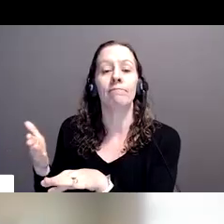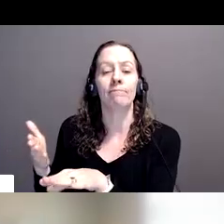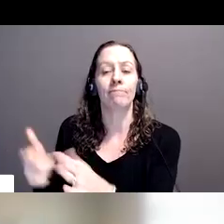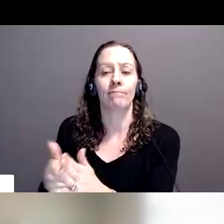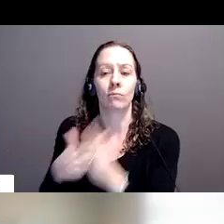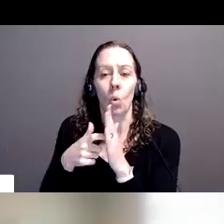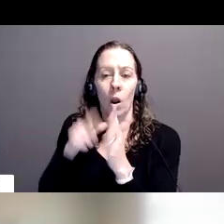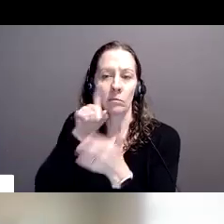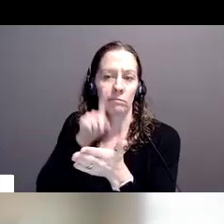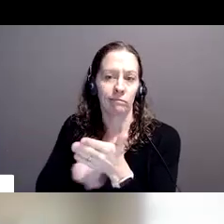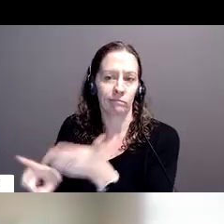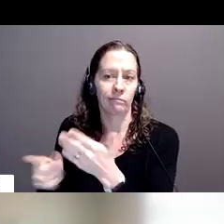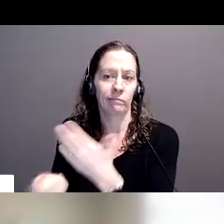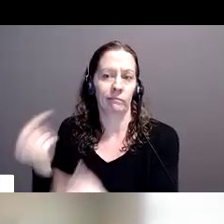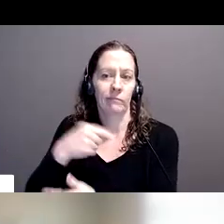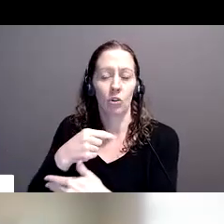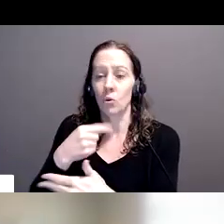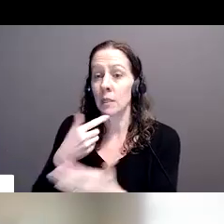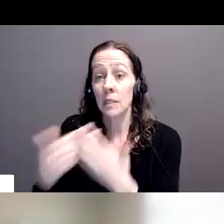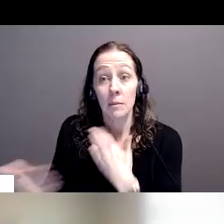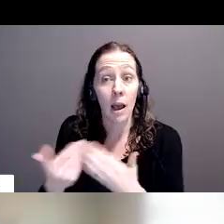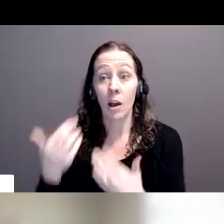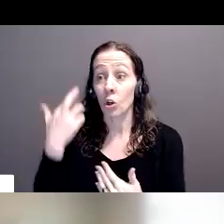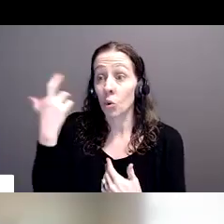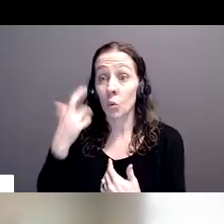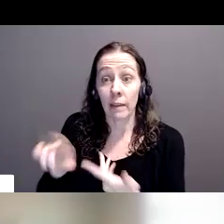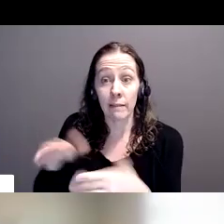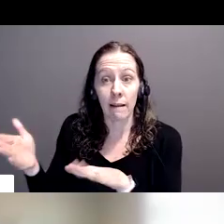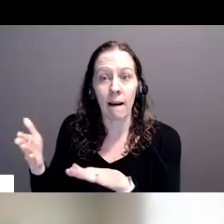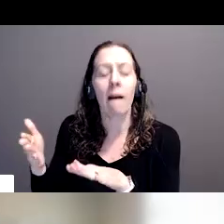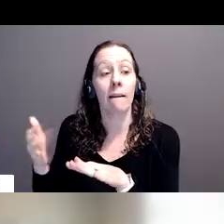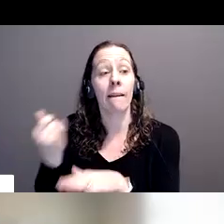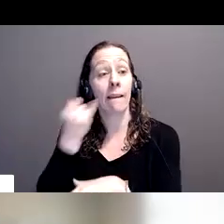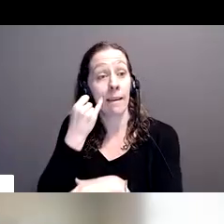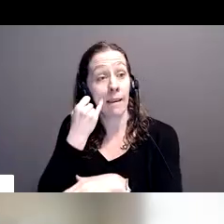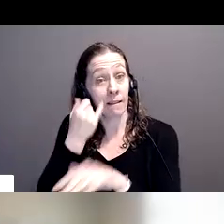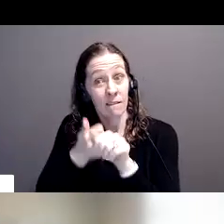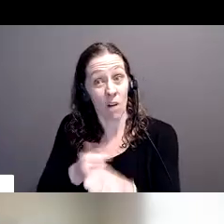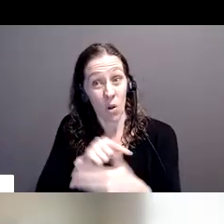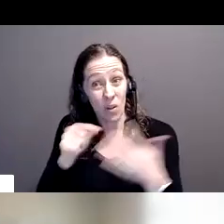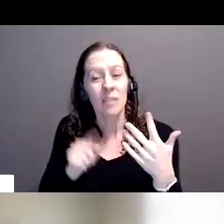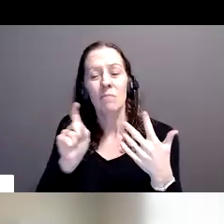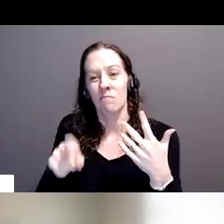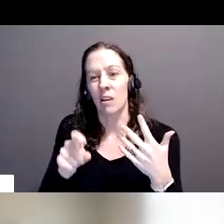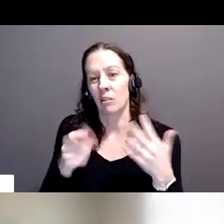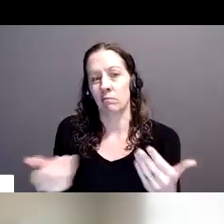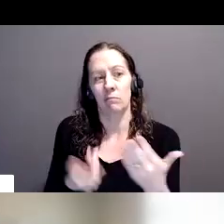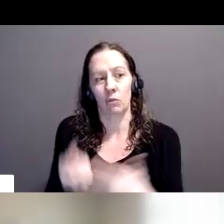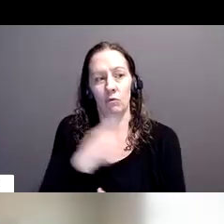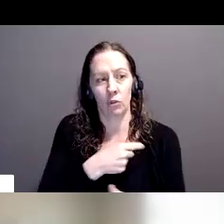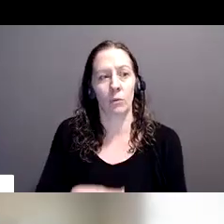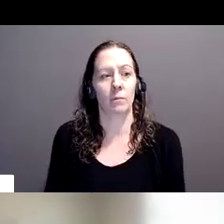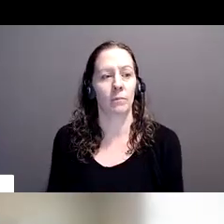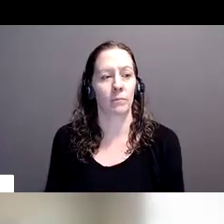be reviewed, no matter the cause of death. Next. So a little bit of an overview of the